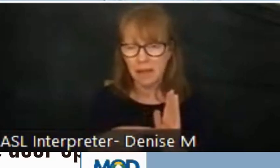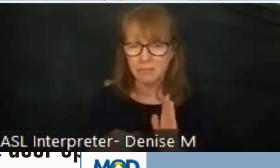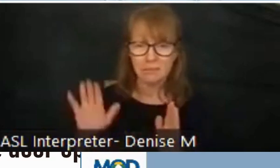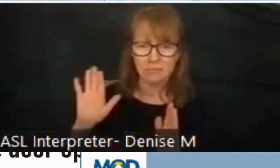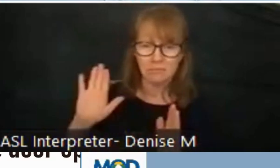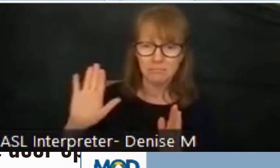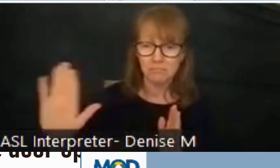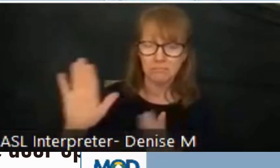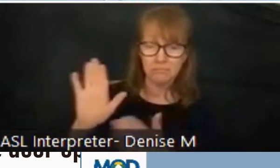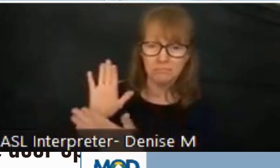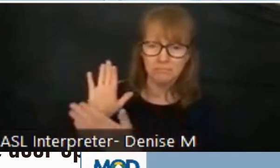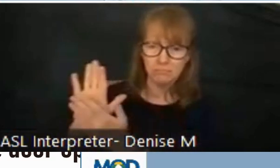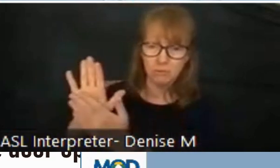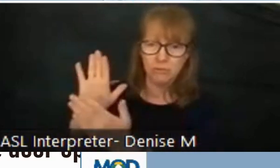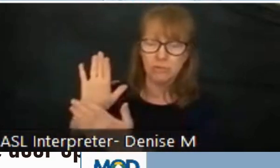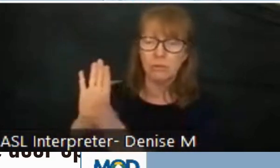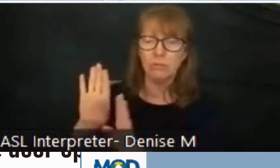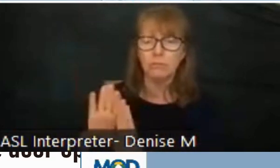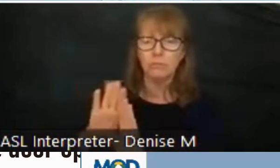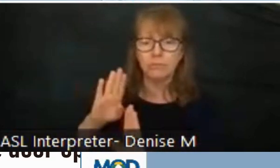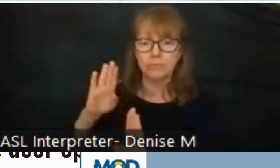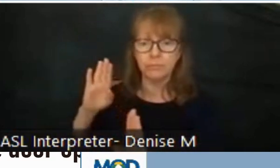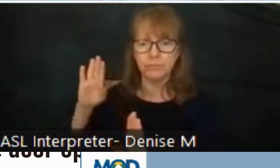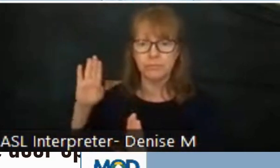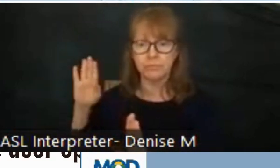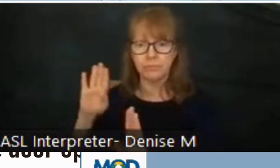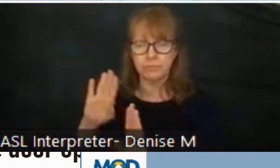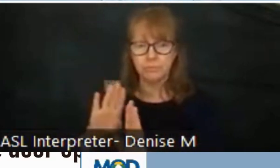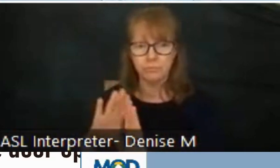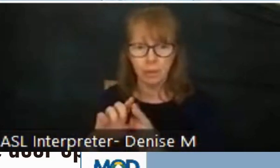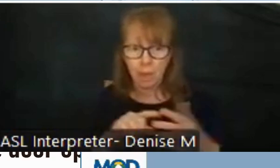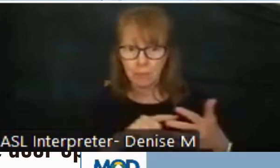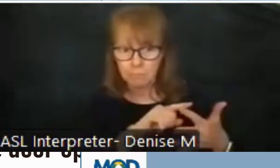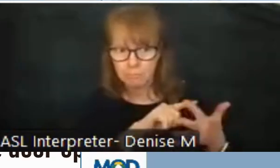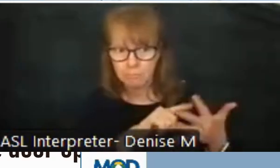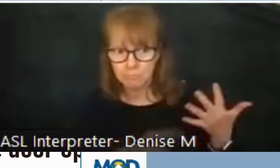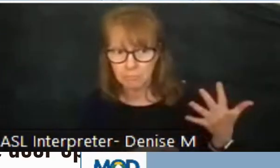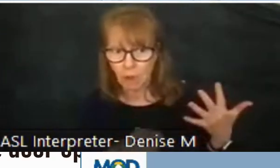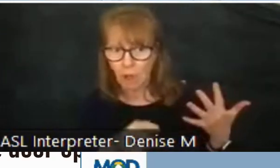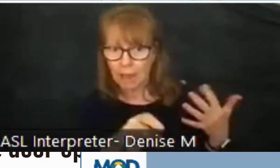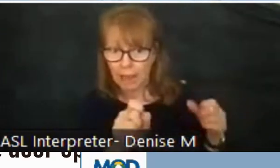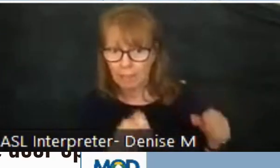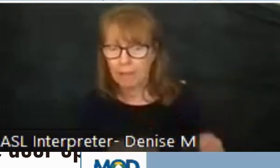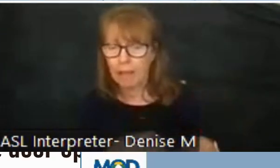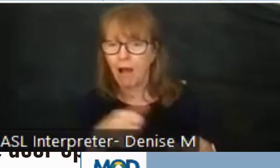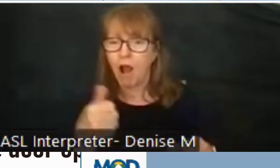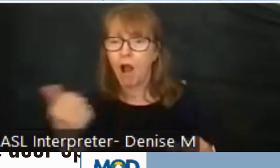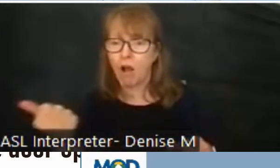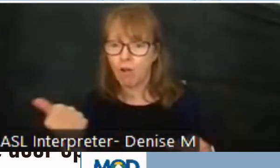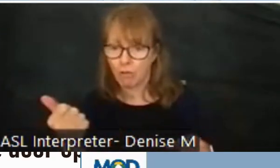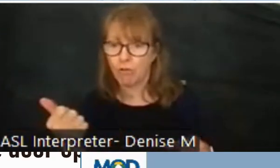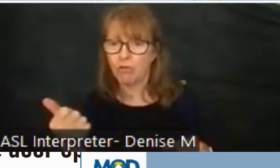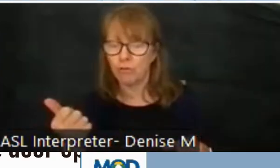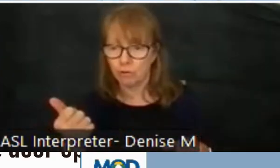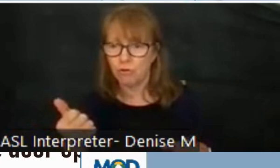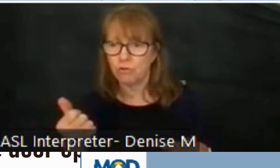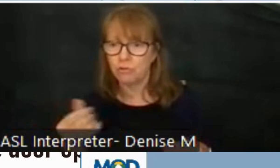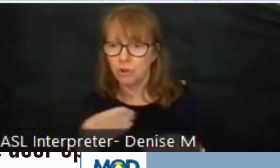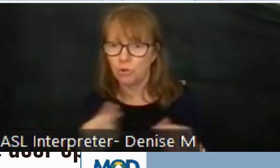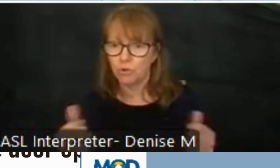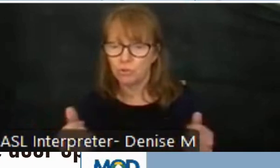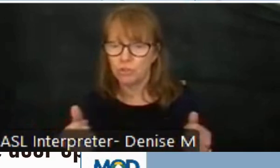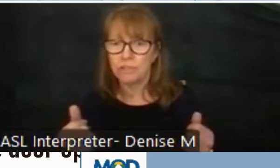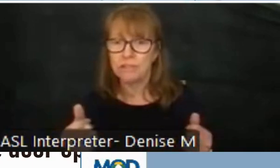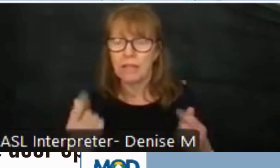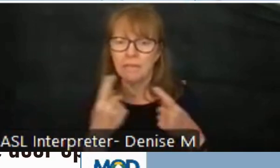see that depending on the specifics, there can be alternative solutions that will be effective and are likely to be much